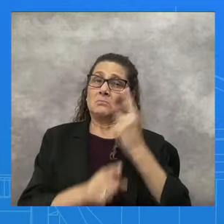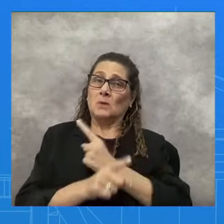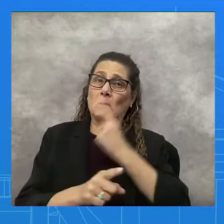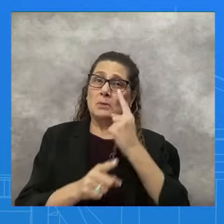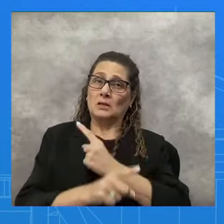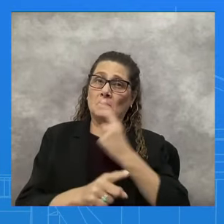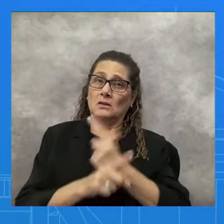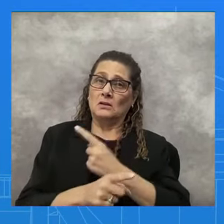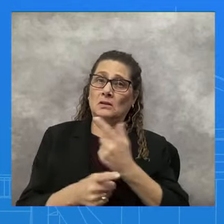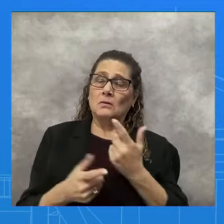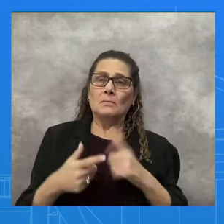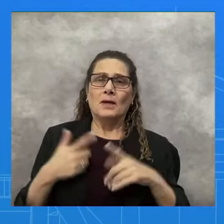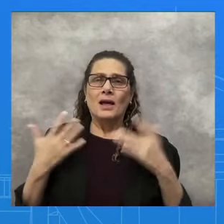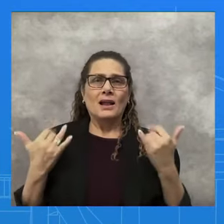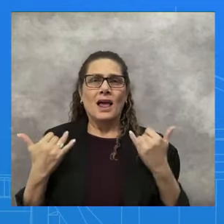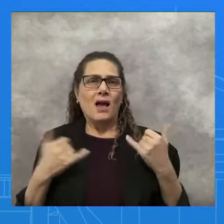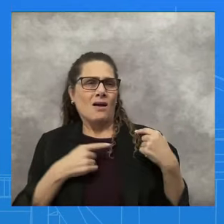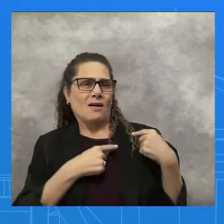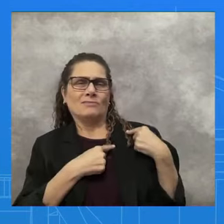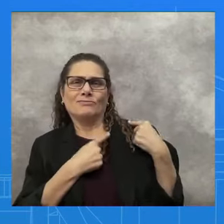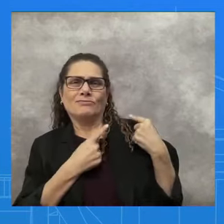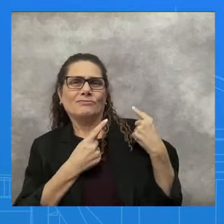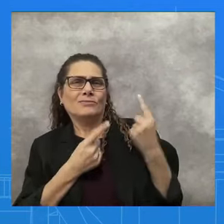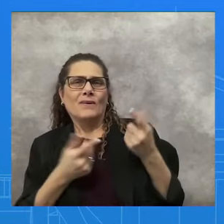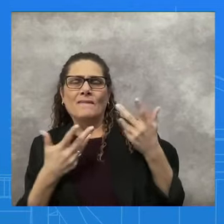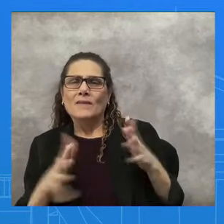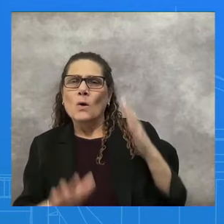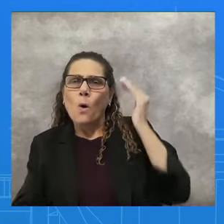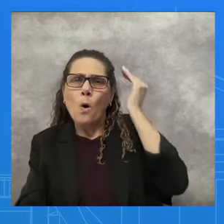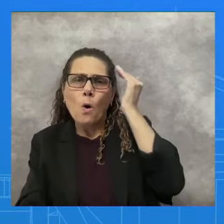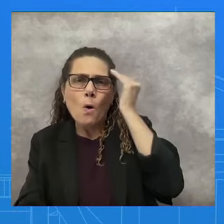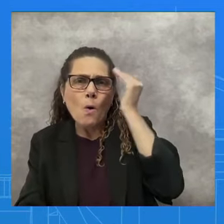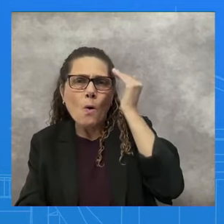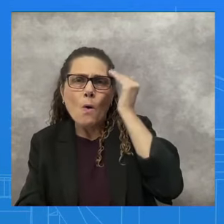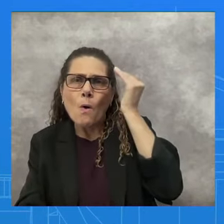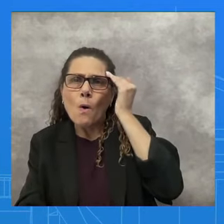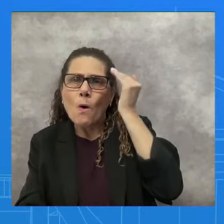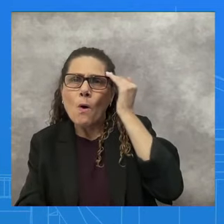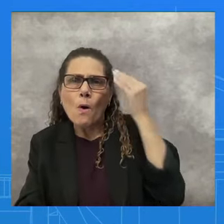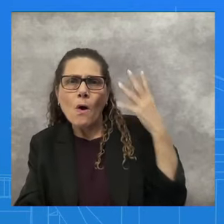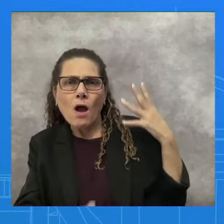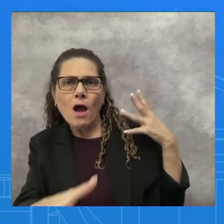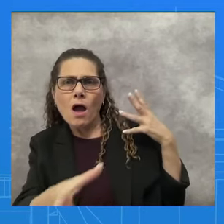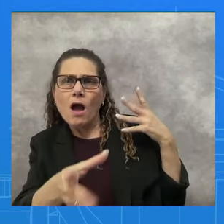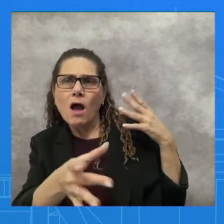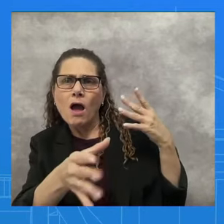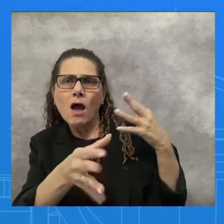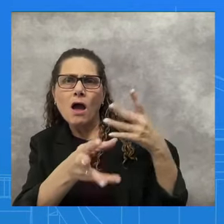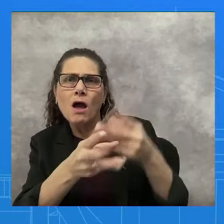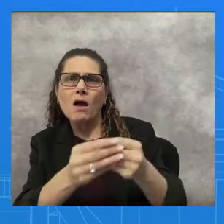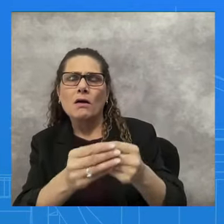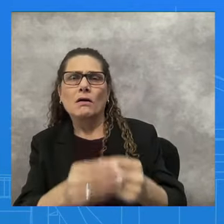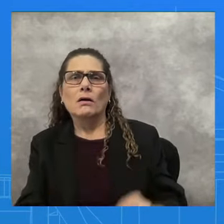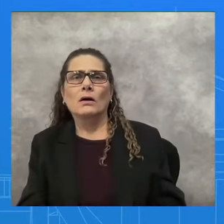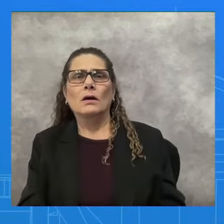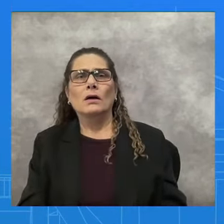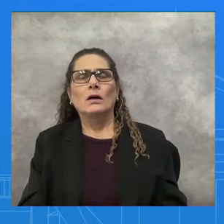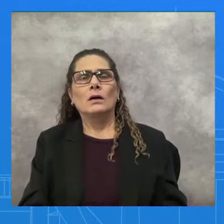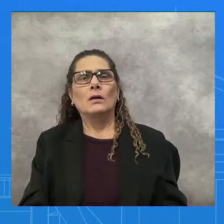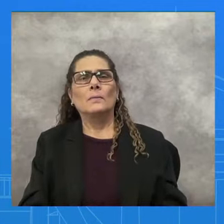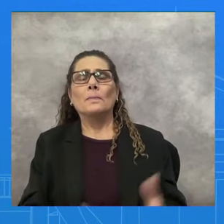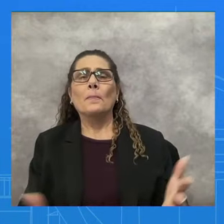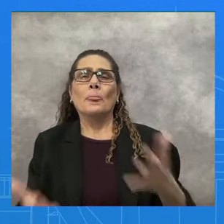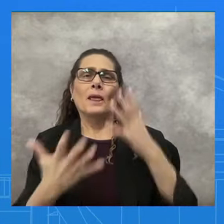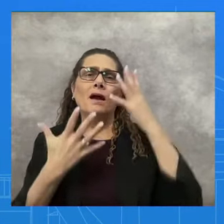of that process when yesterday disinformation regrettably found its way into the public